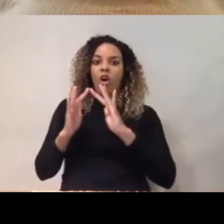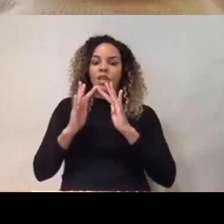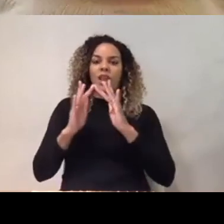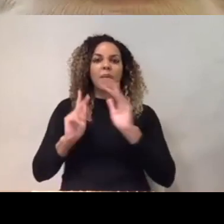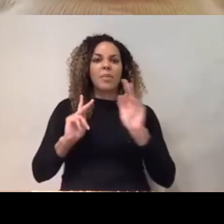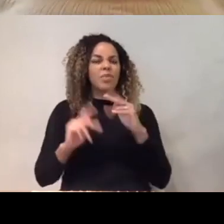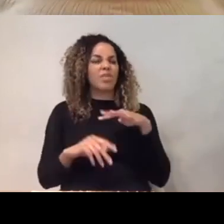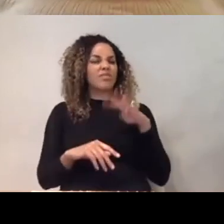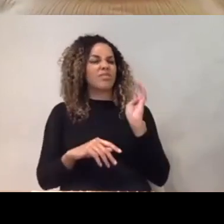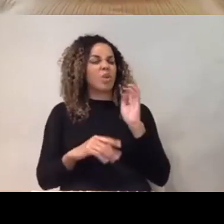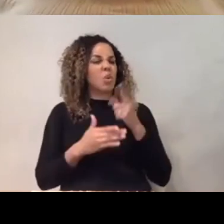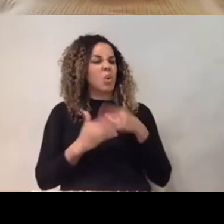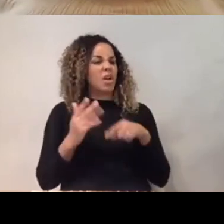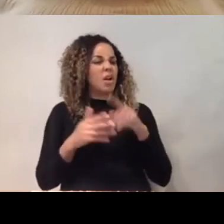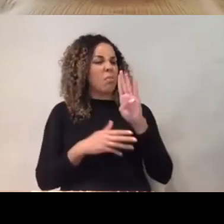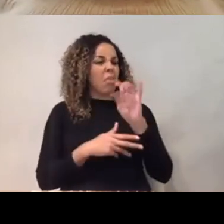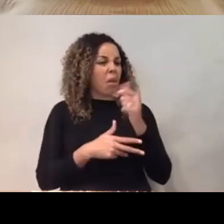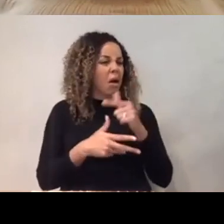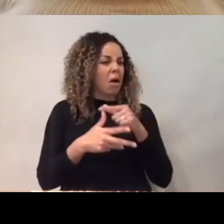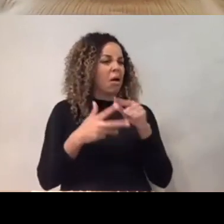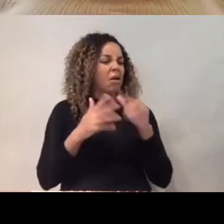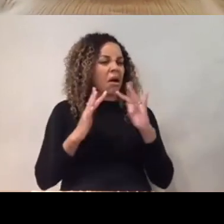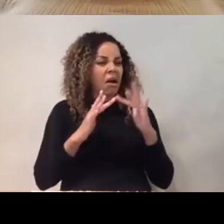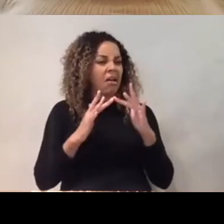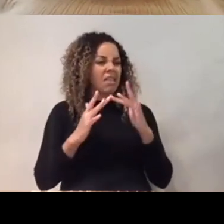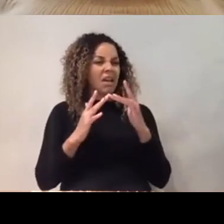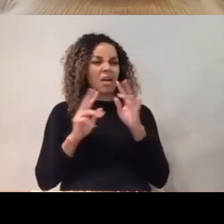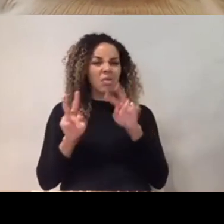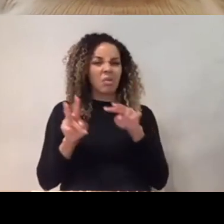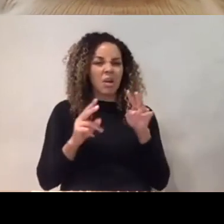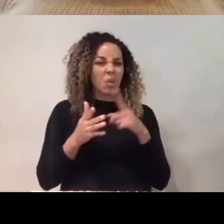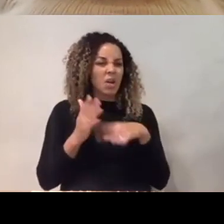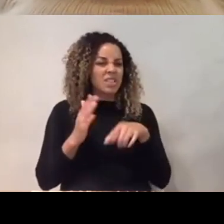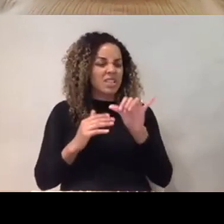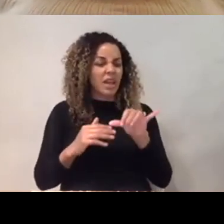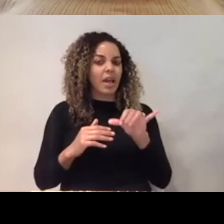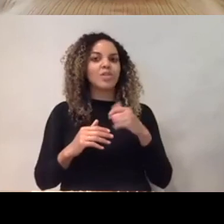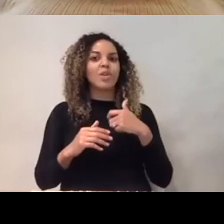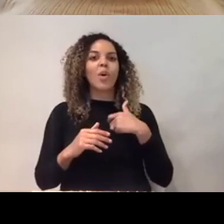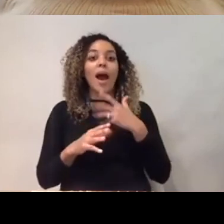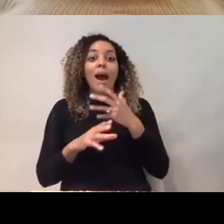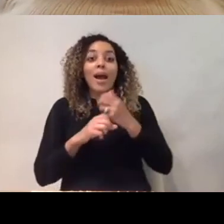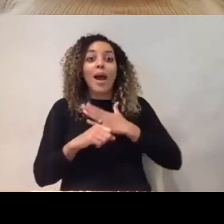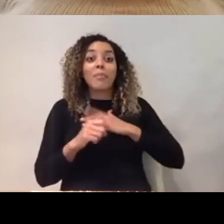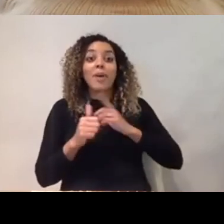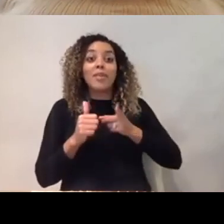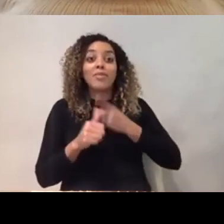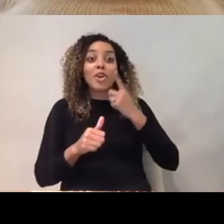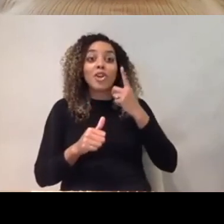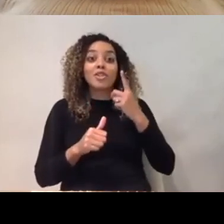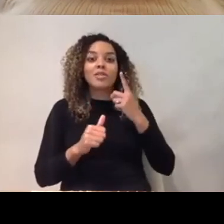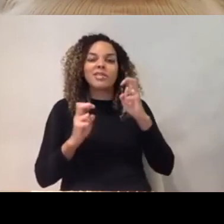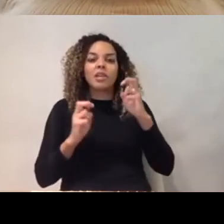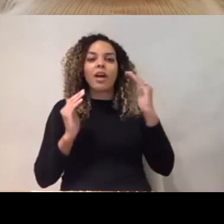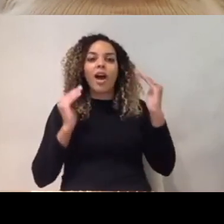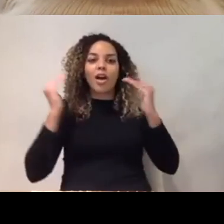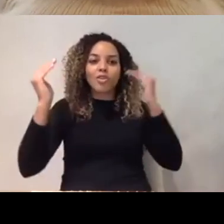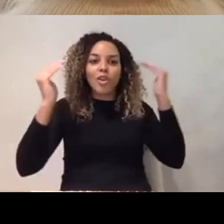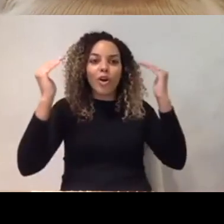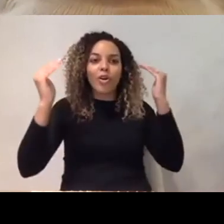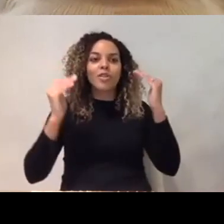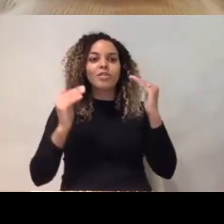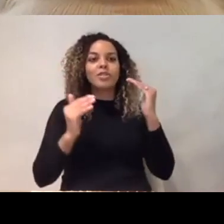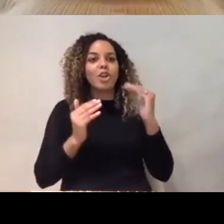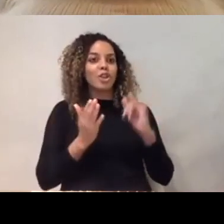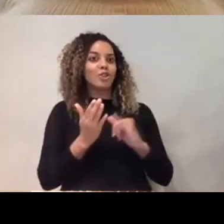know? So and then I got my first kind of adult journalism job was at the Oakland Tribune. So